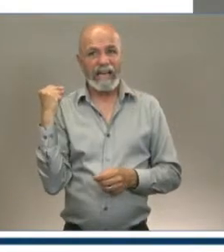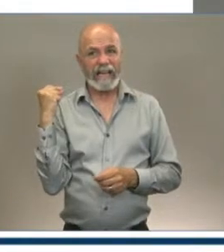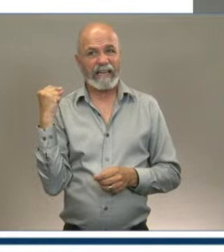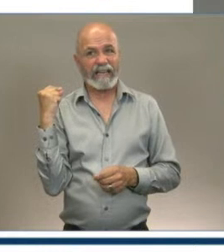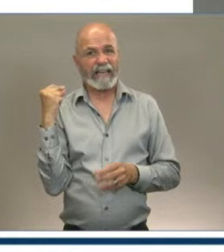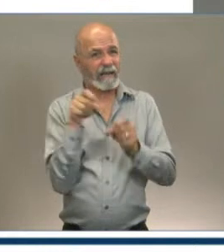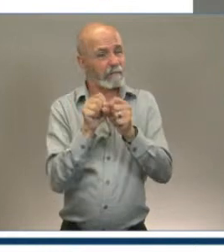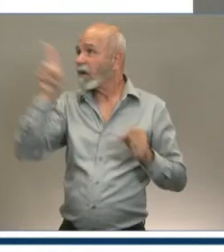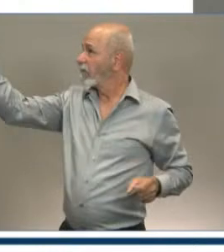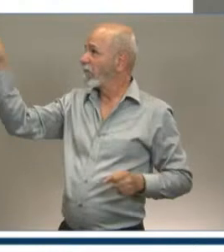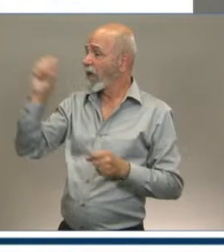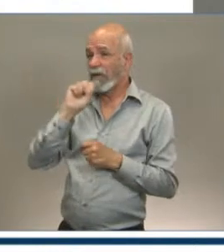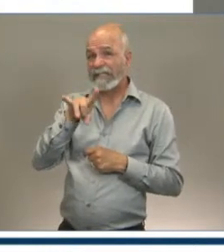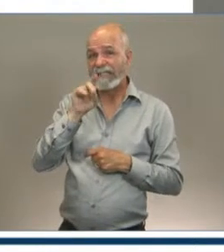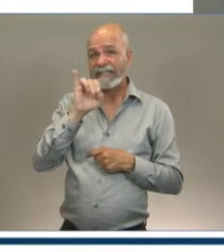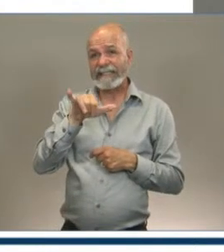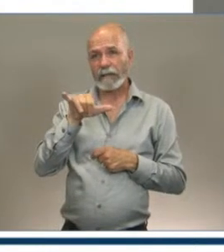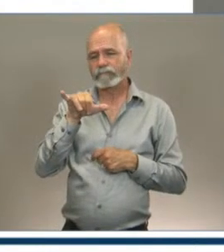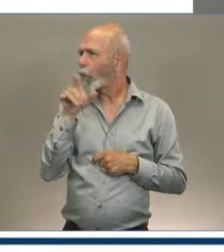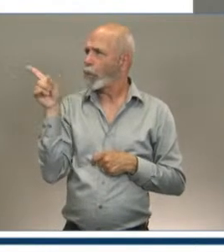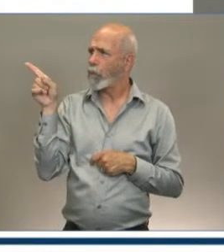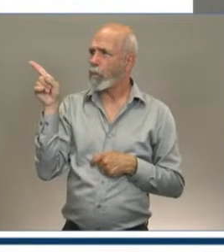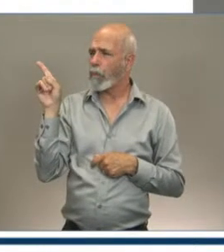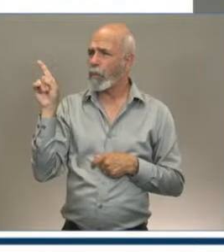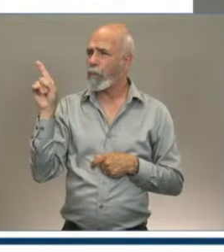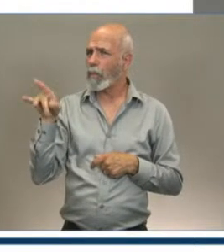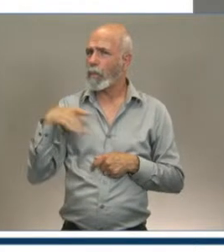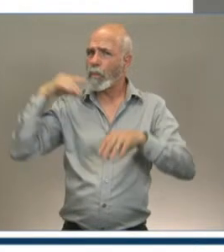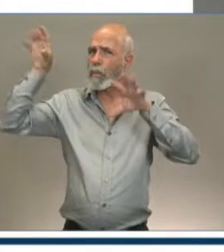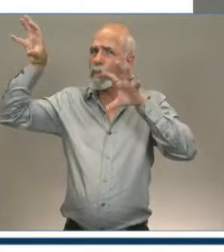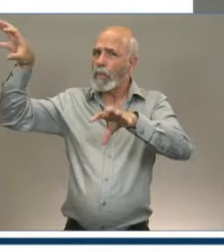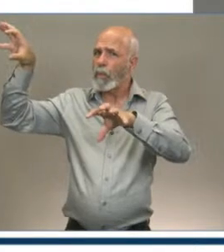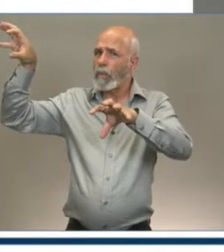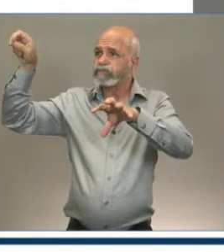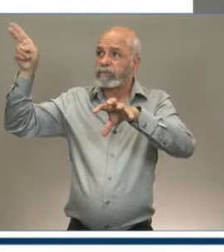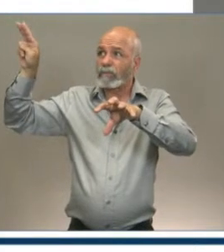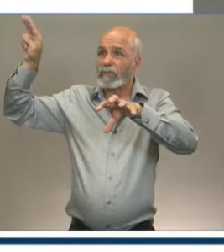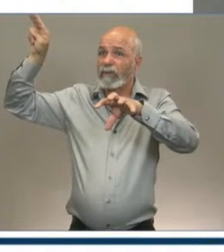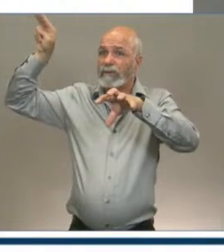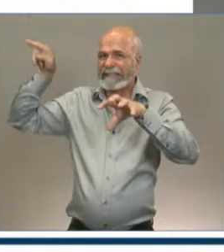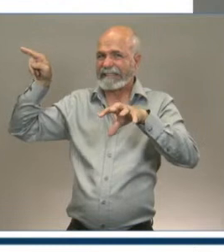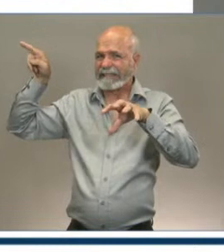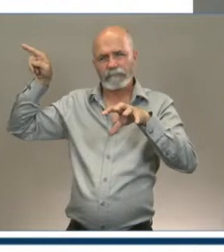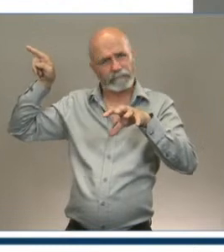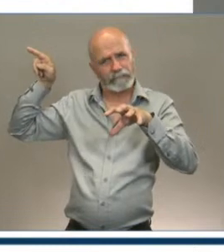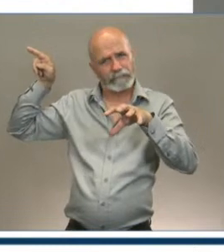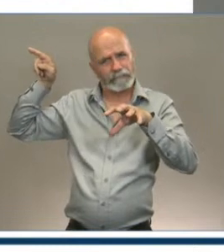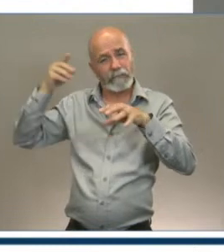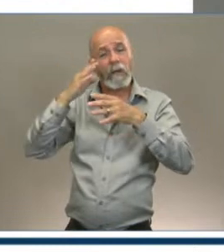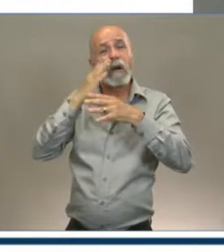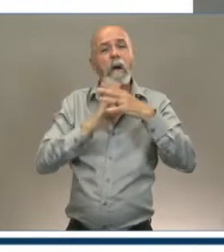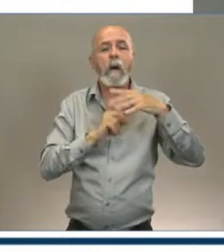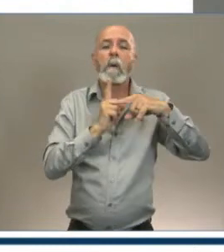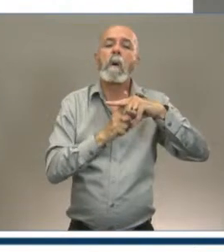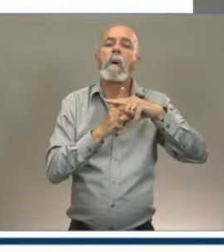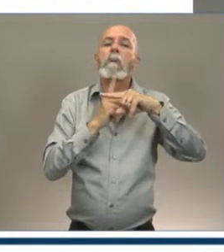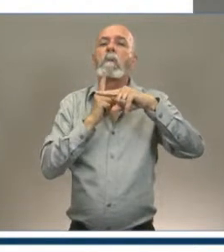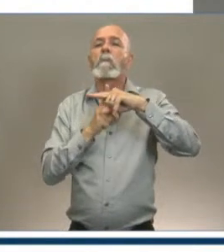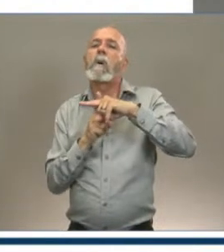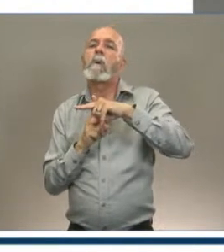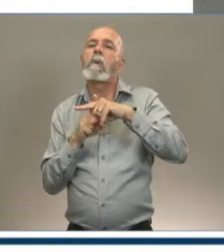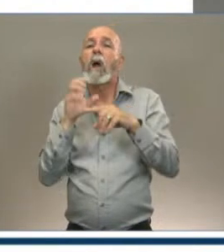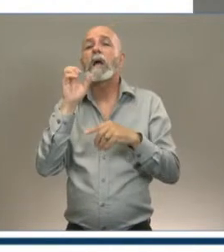in Eastern Zone are concentrated. There are few cases elsewhere in CBRM and the rest of Cape Breton